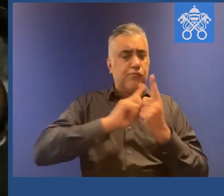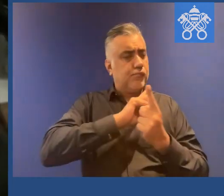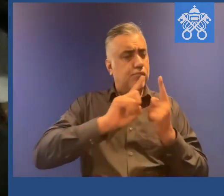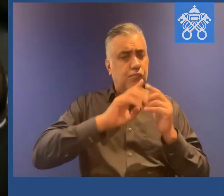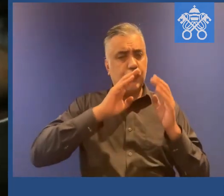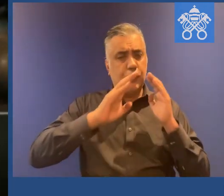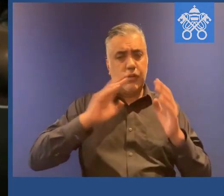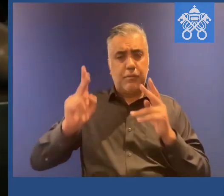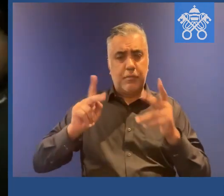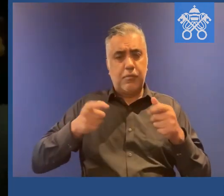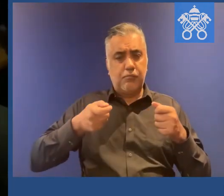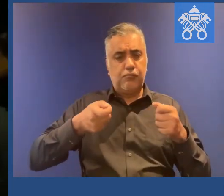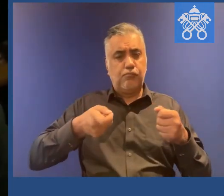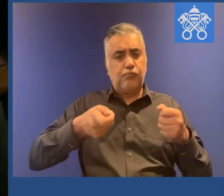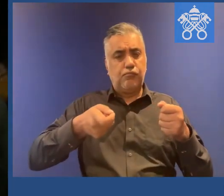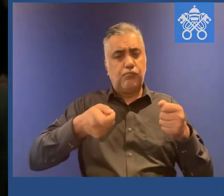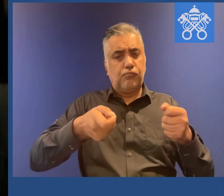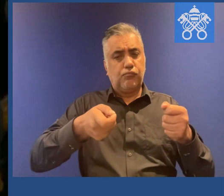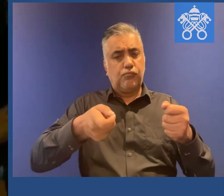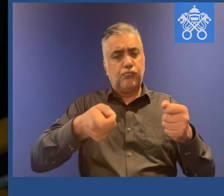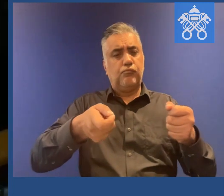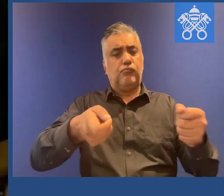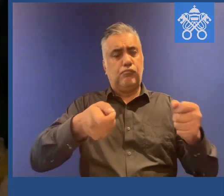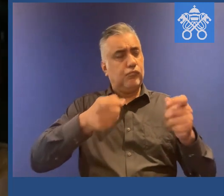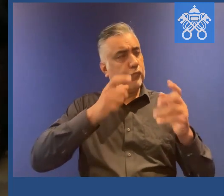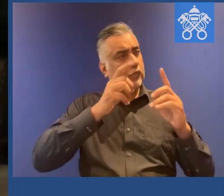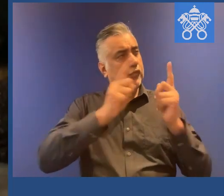as he goes, shaking hands.